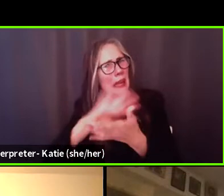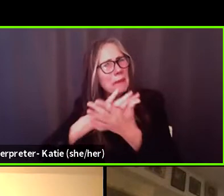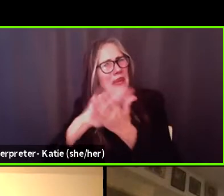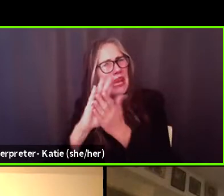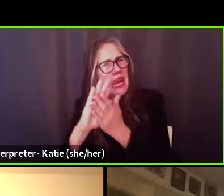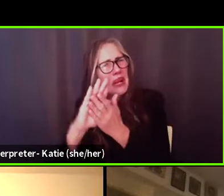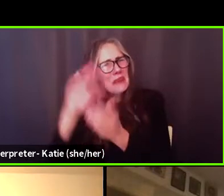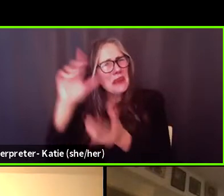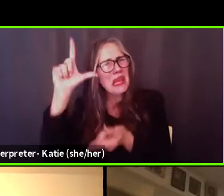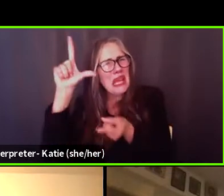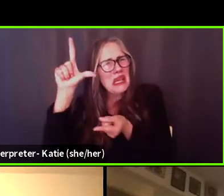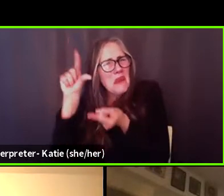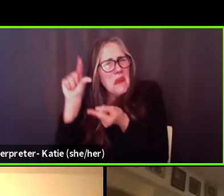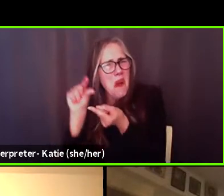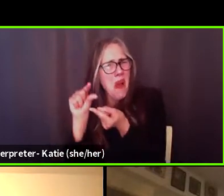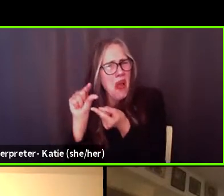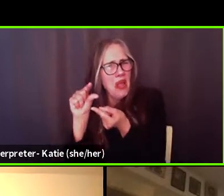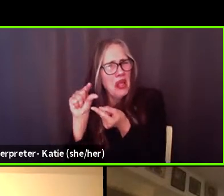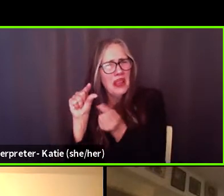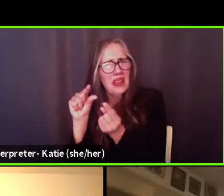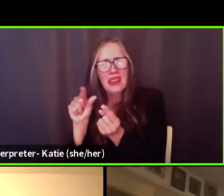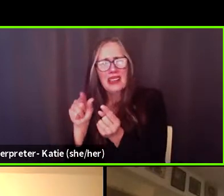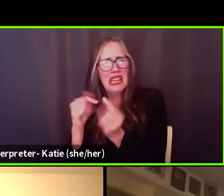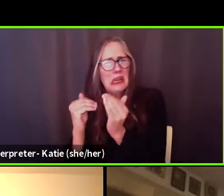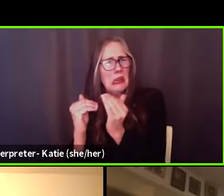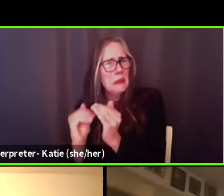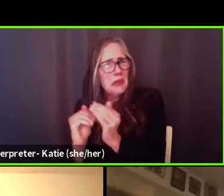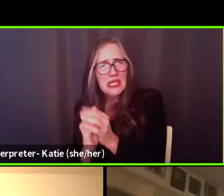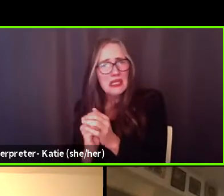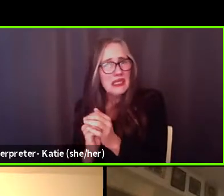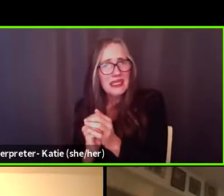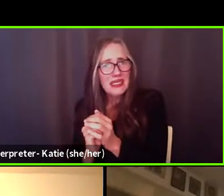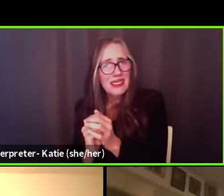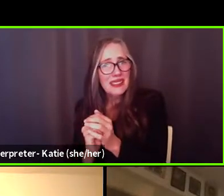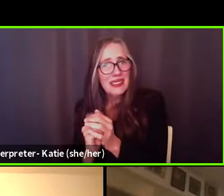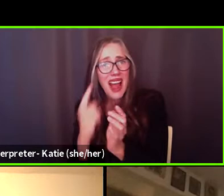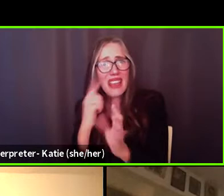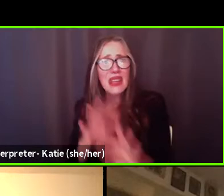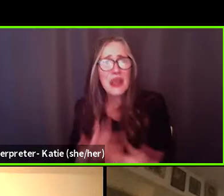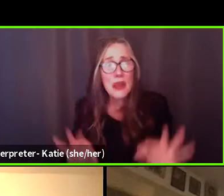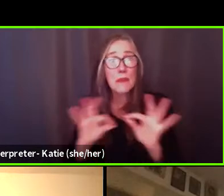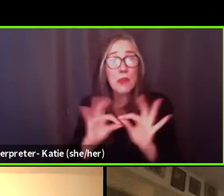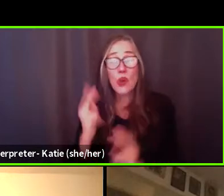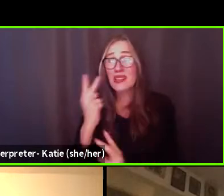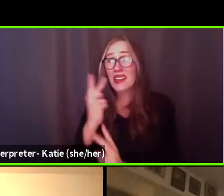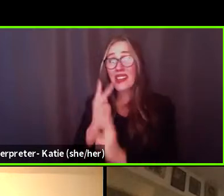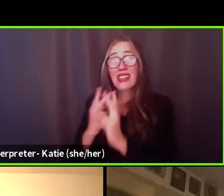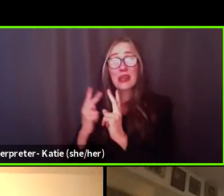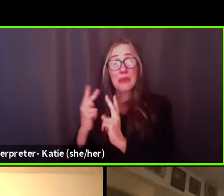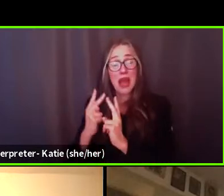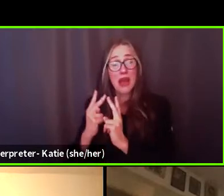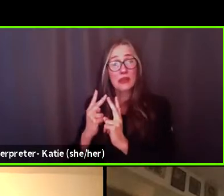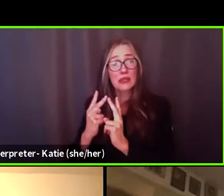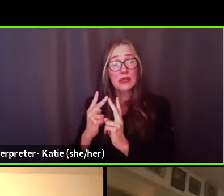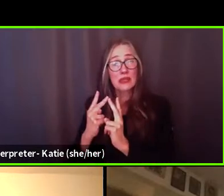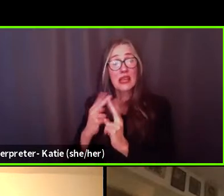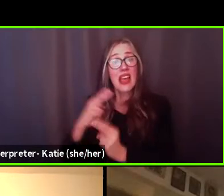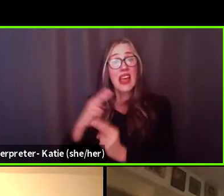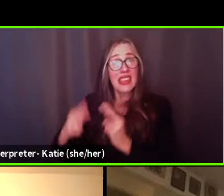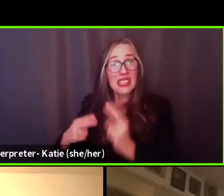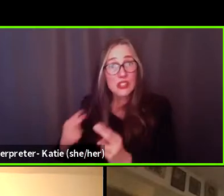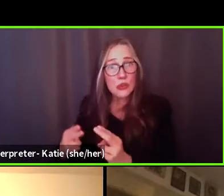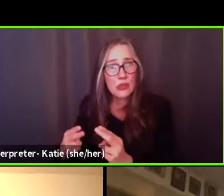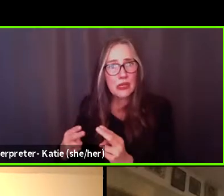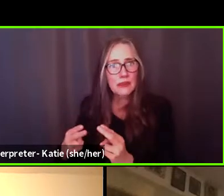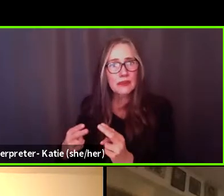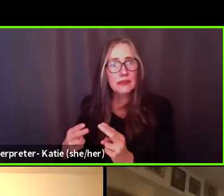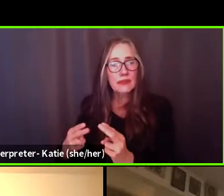know a focus on reparations memory and history is really critical and important some of this history is hidden right